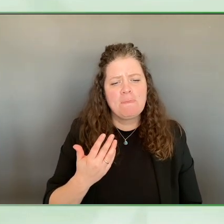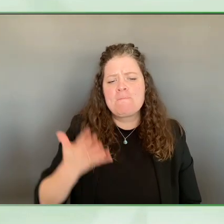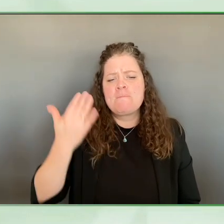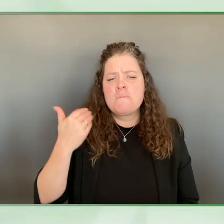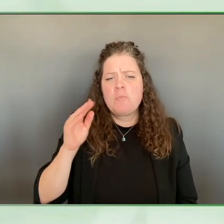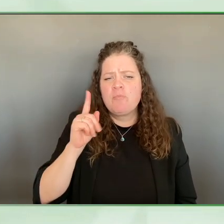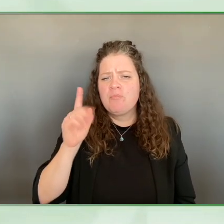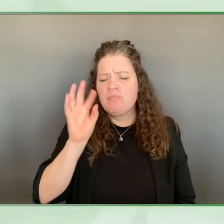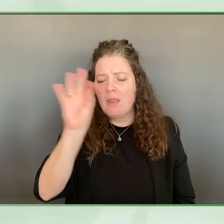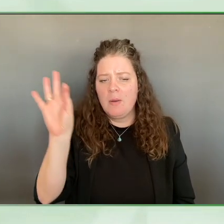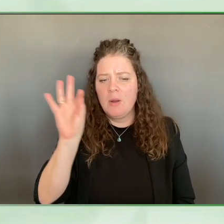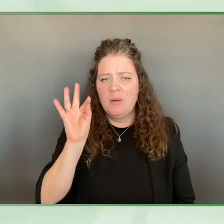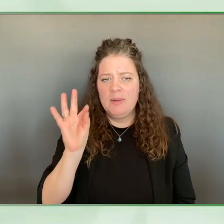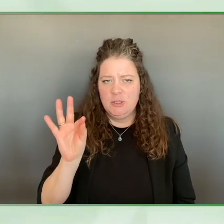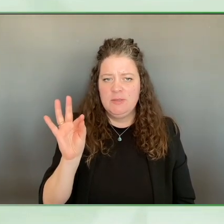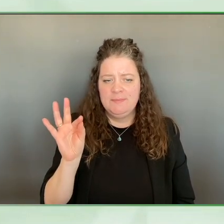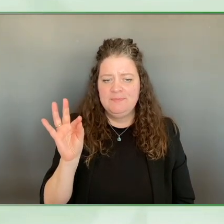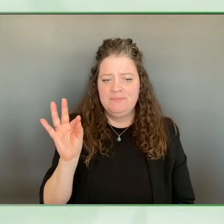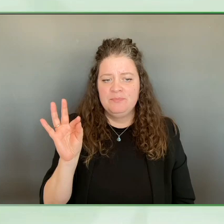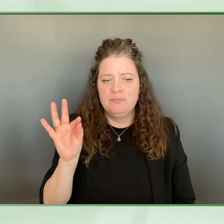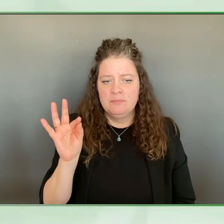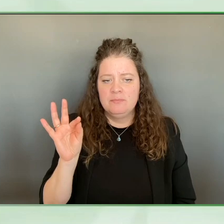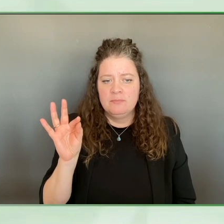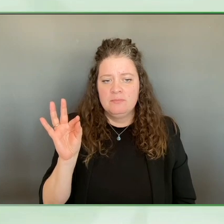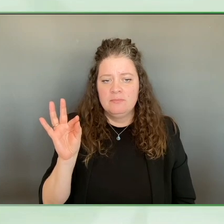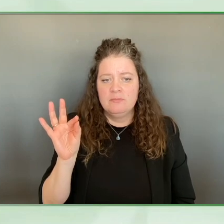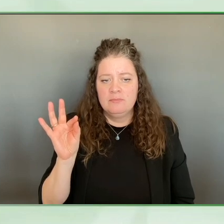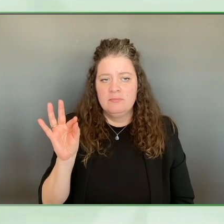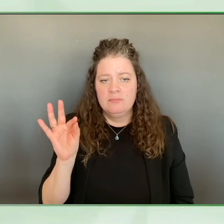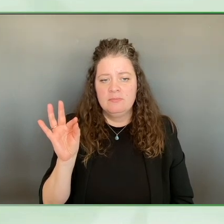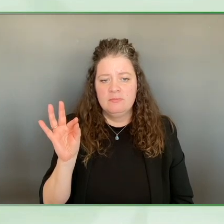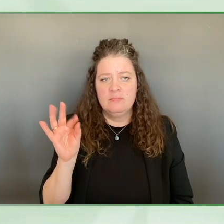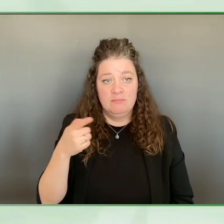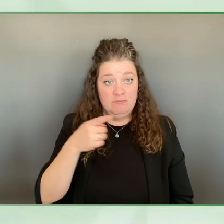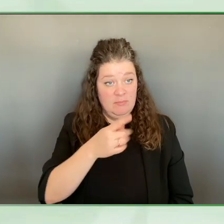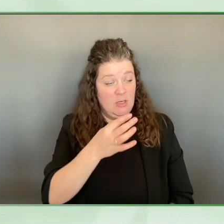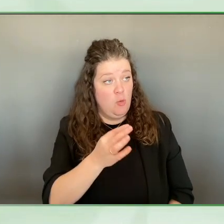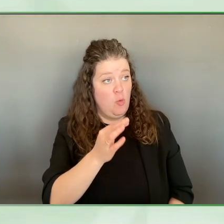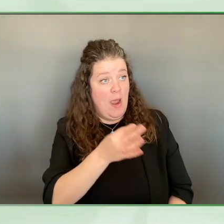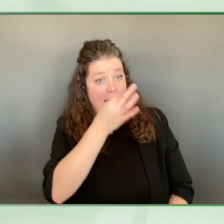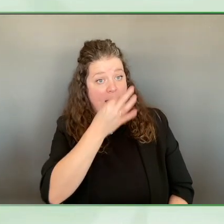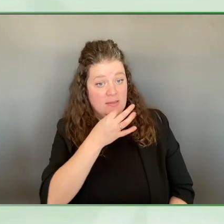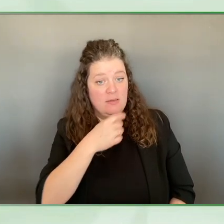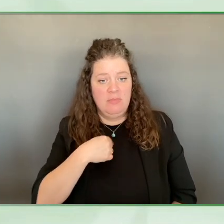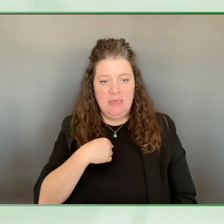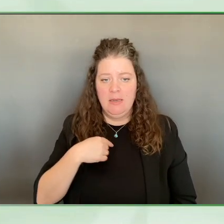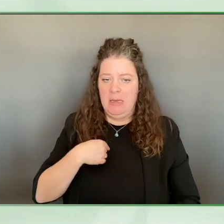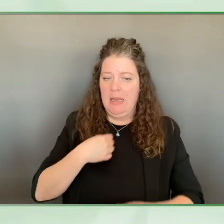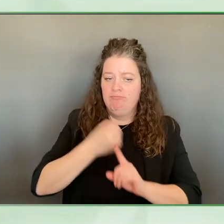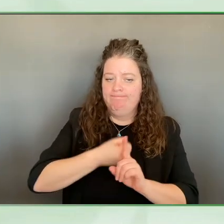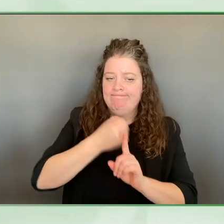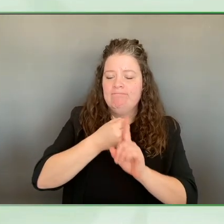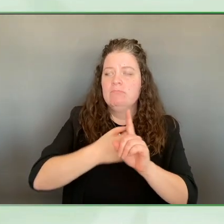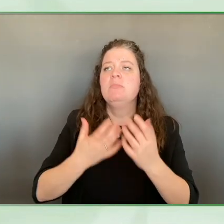what you're doing have changed the cities around? And we have an awareness tour where